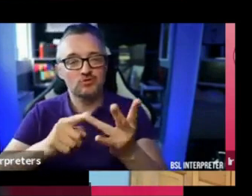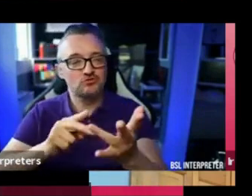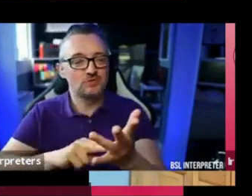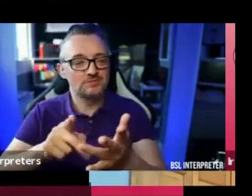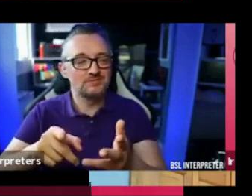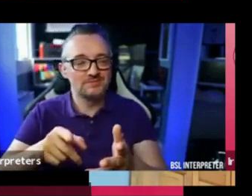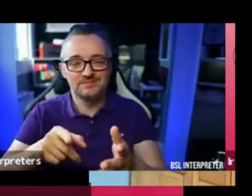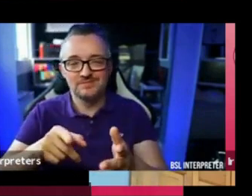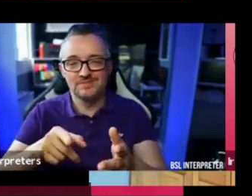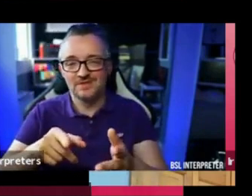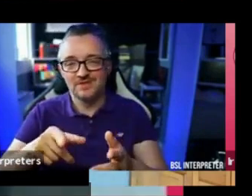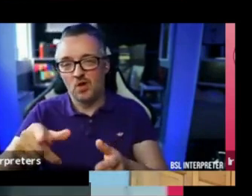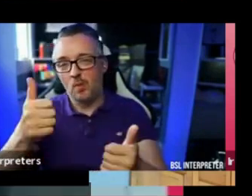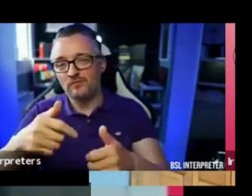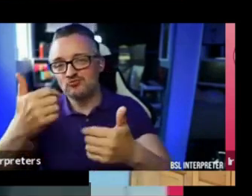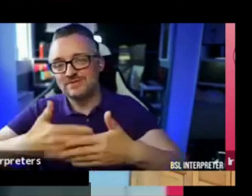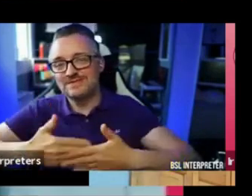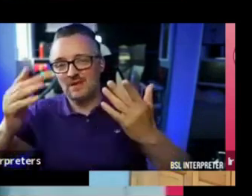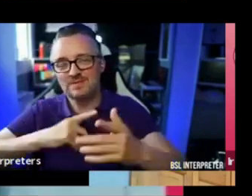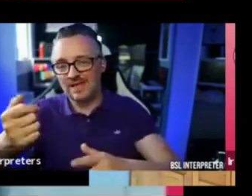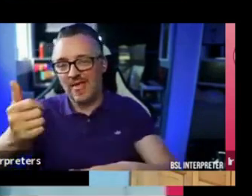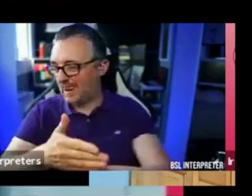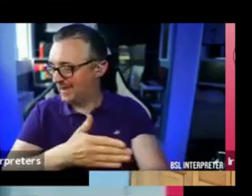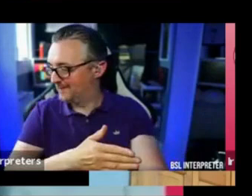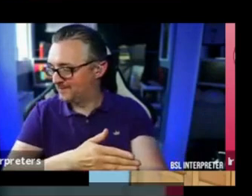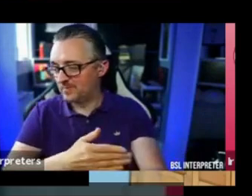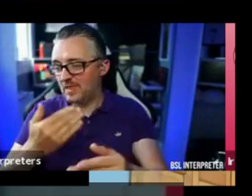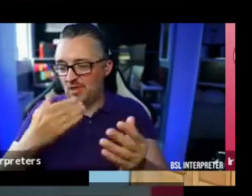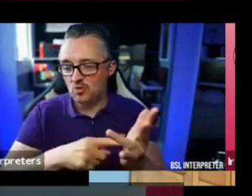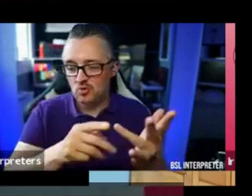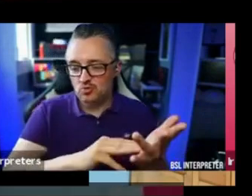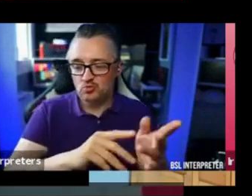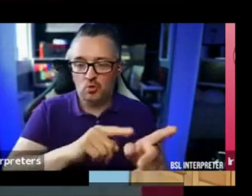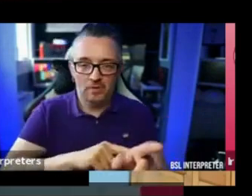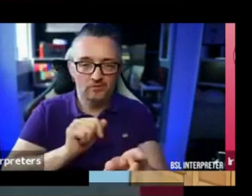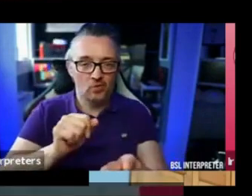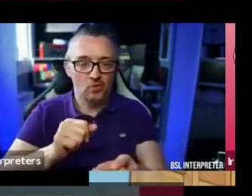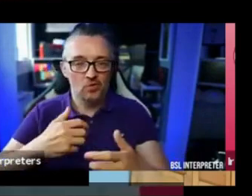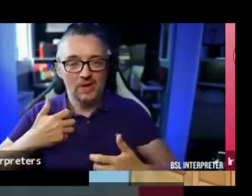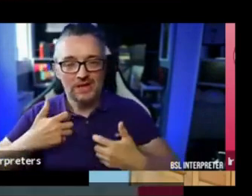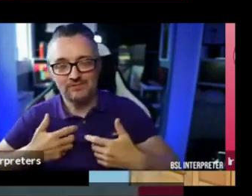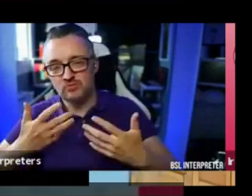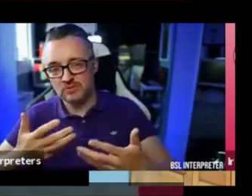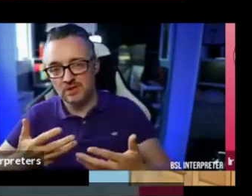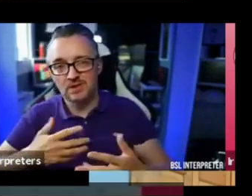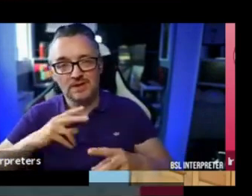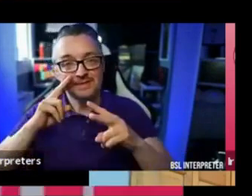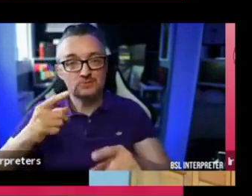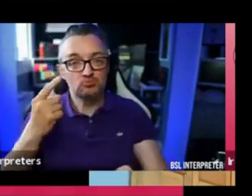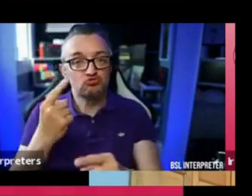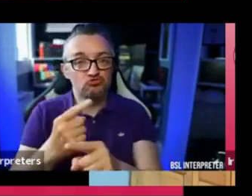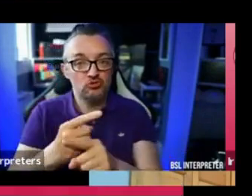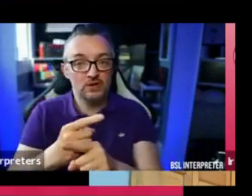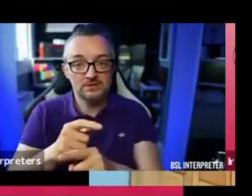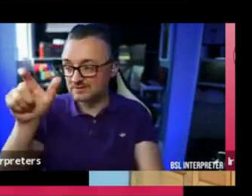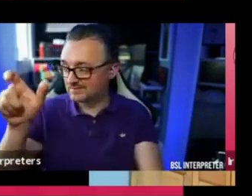Maureen, so I hope you have a good rest of the day. Thank you, Henry, and Tommy, thank you for the inspiration behind today. And I